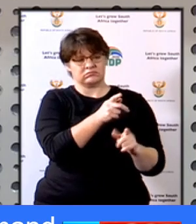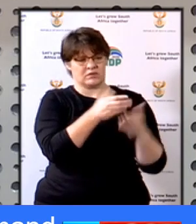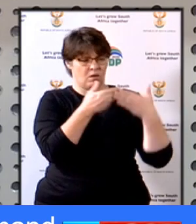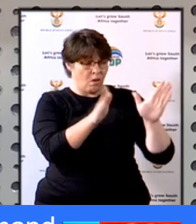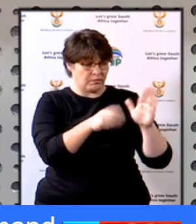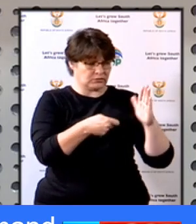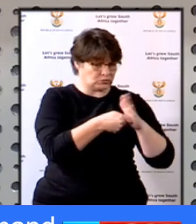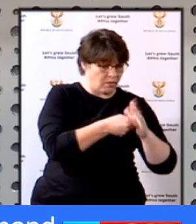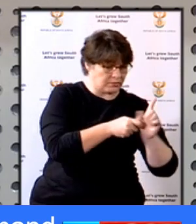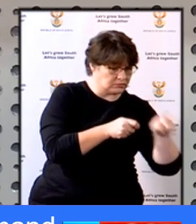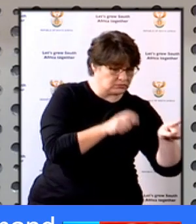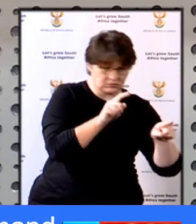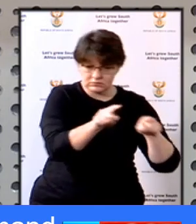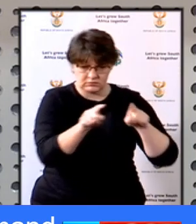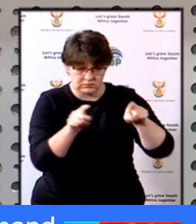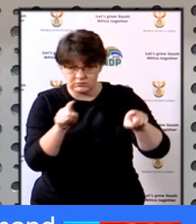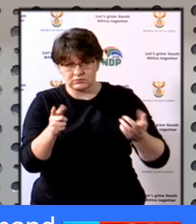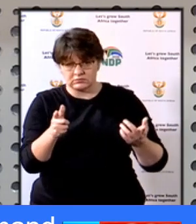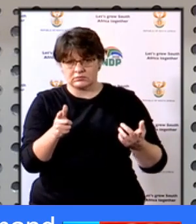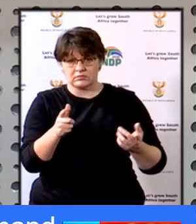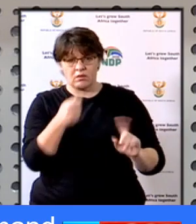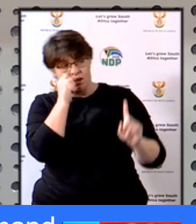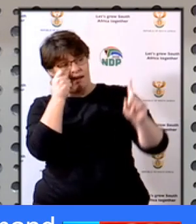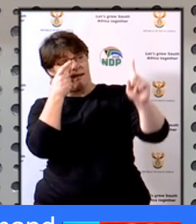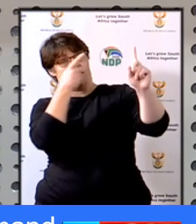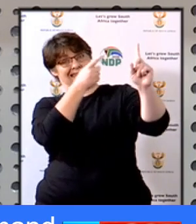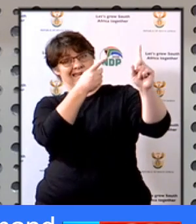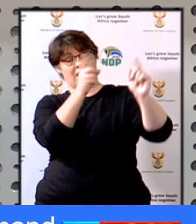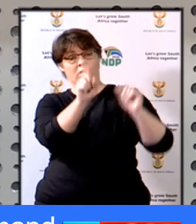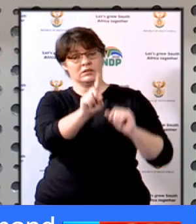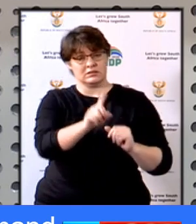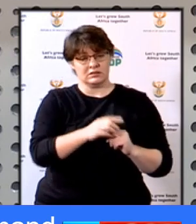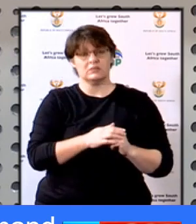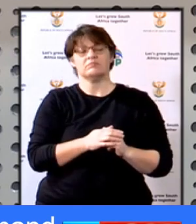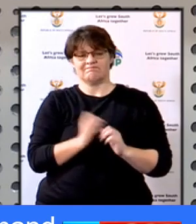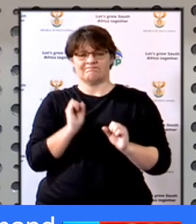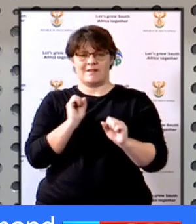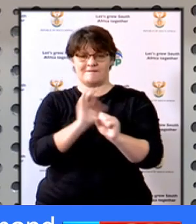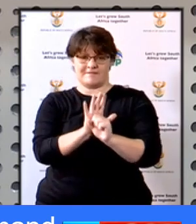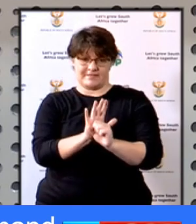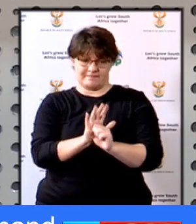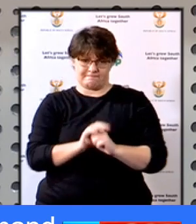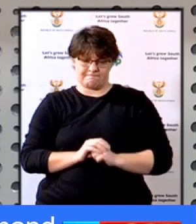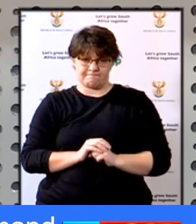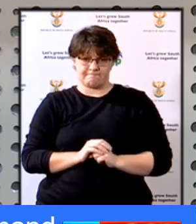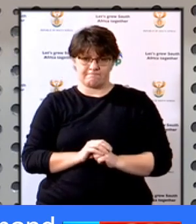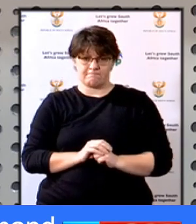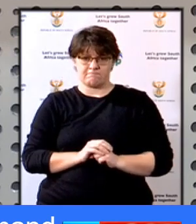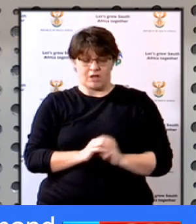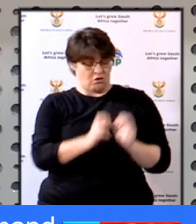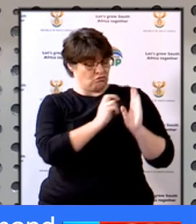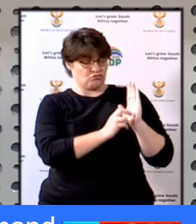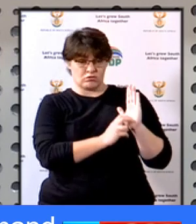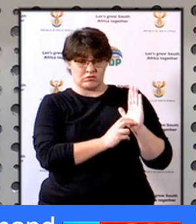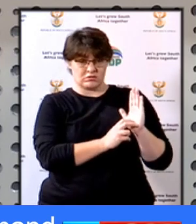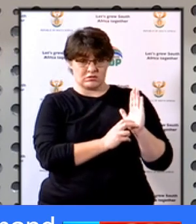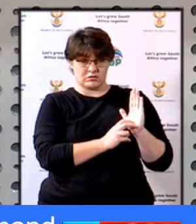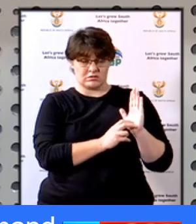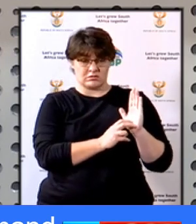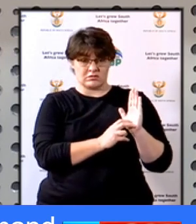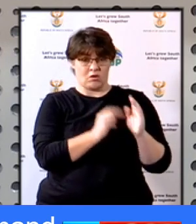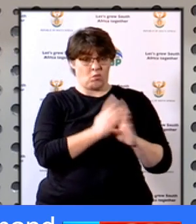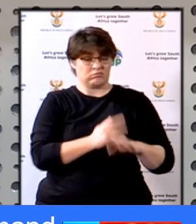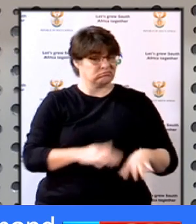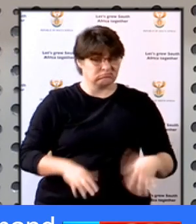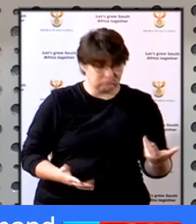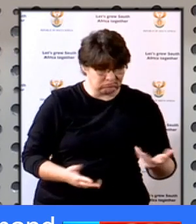open in the area. All of that is intended to have an effect. If those don't work, then we just have to